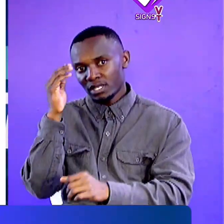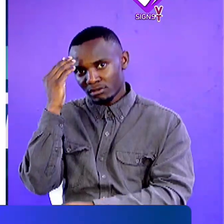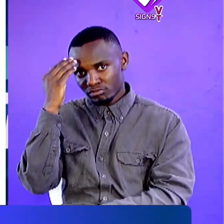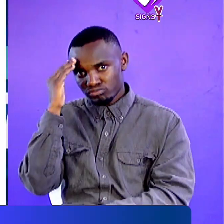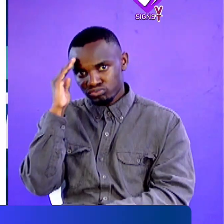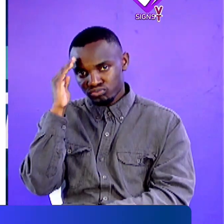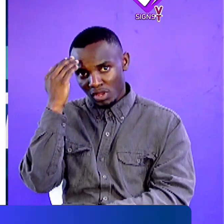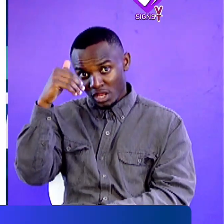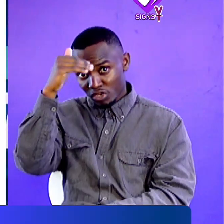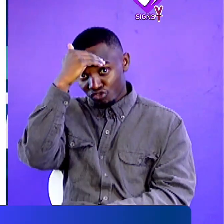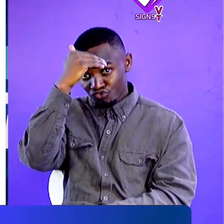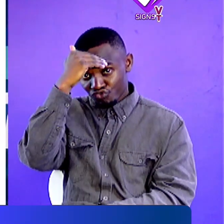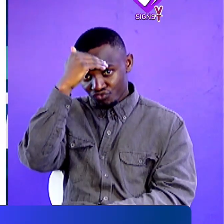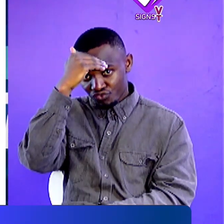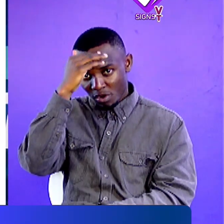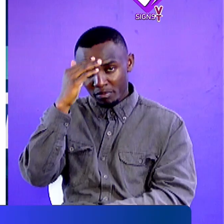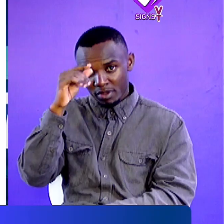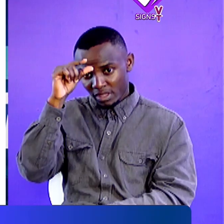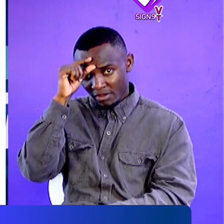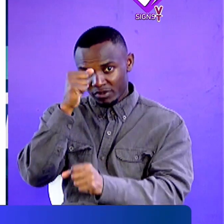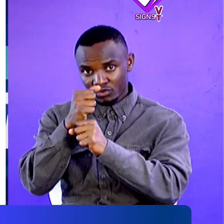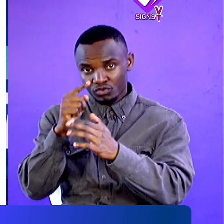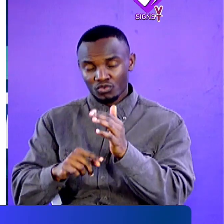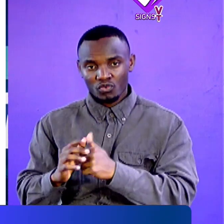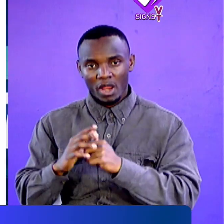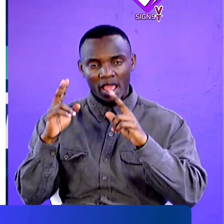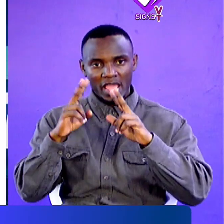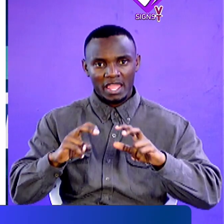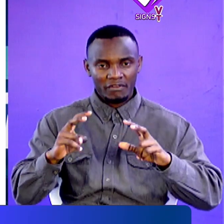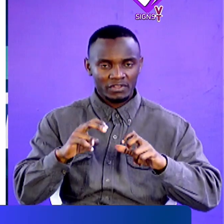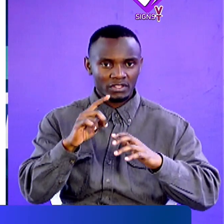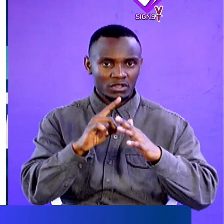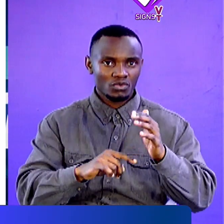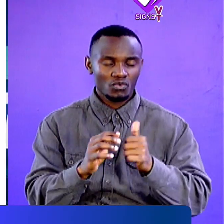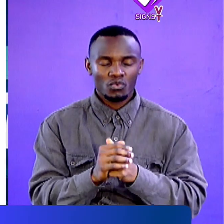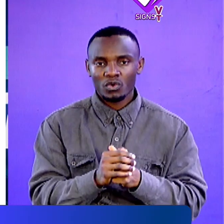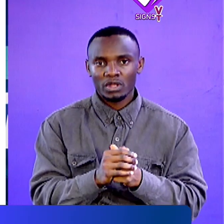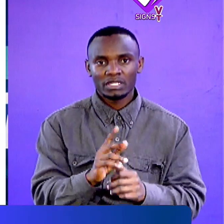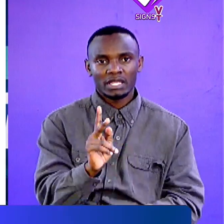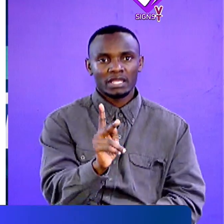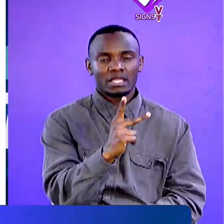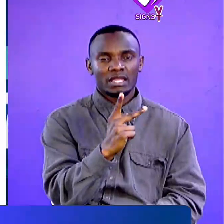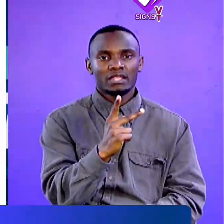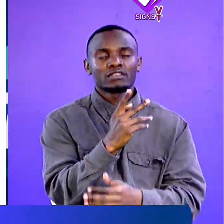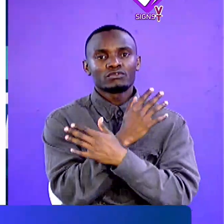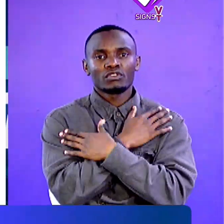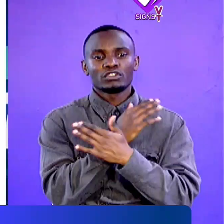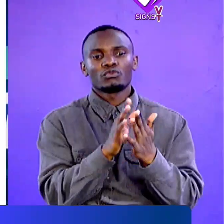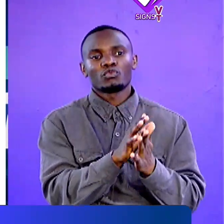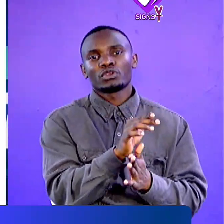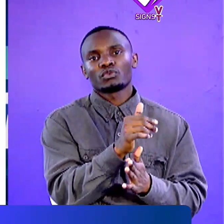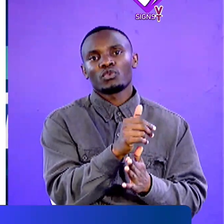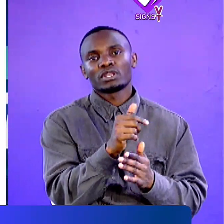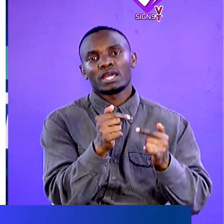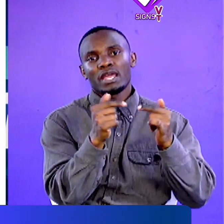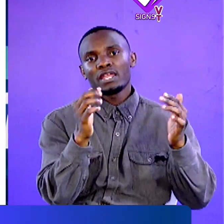investigate Kenya's ties with rivals of the United States. President Ruto has defended the country's bond to China,